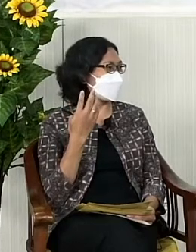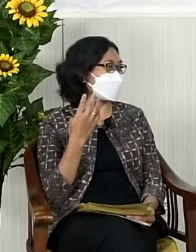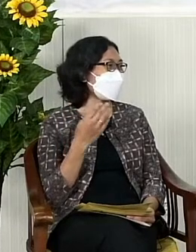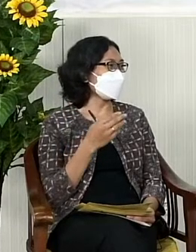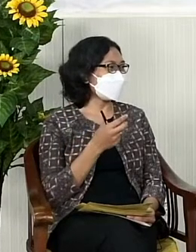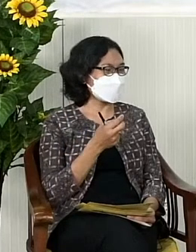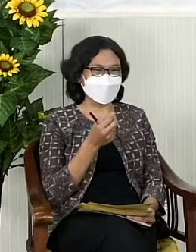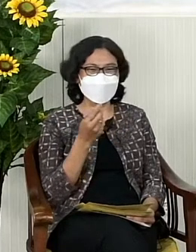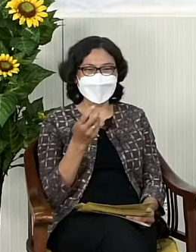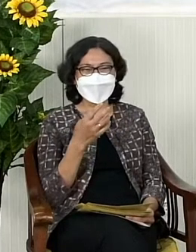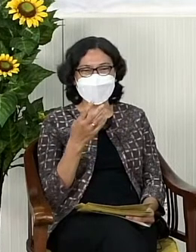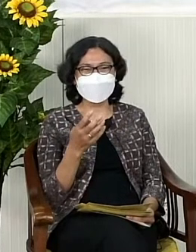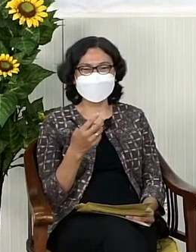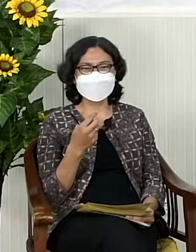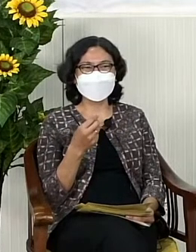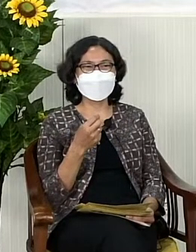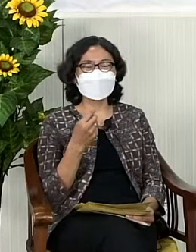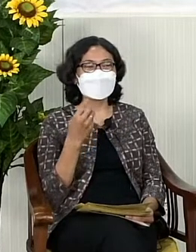delicious.